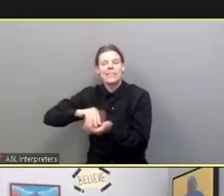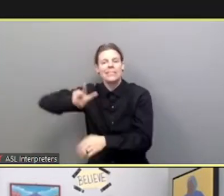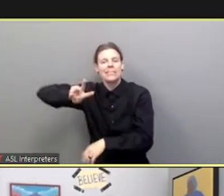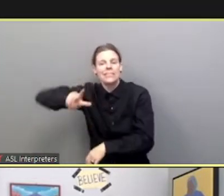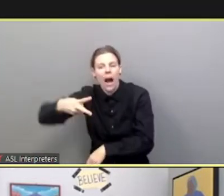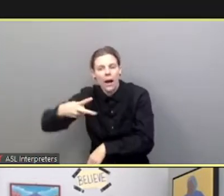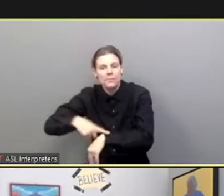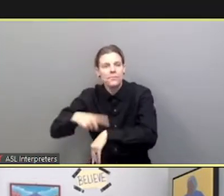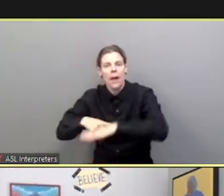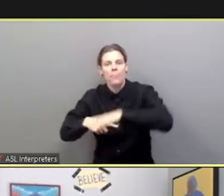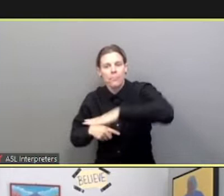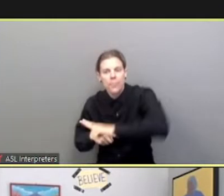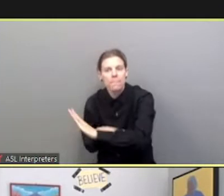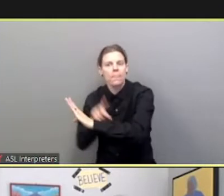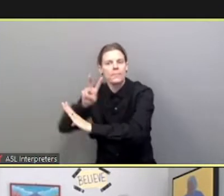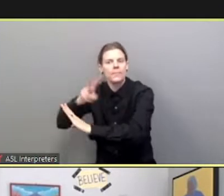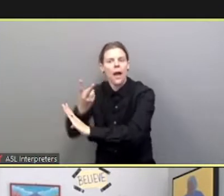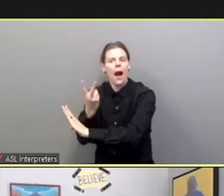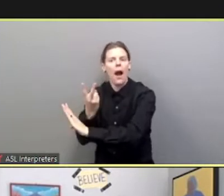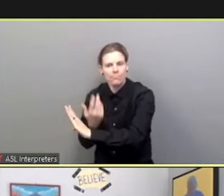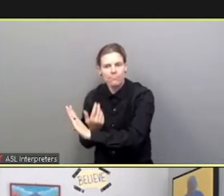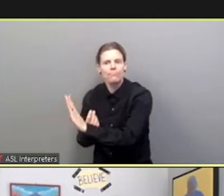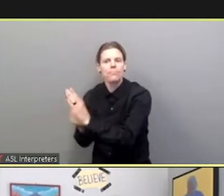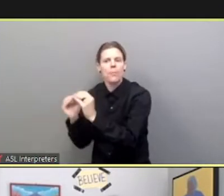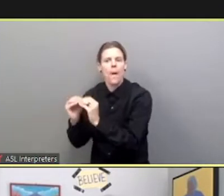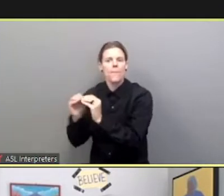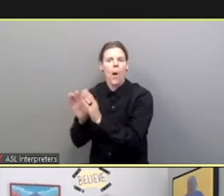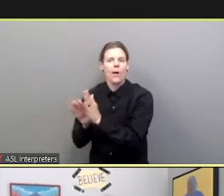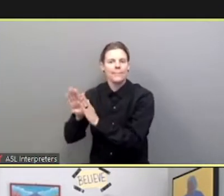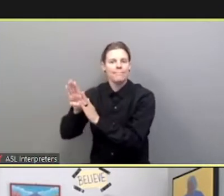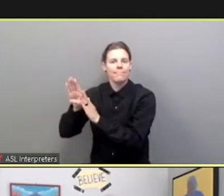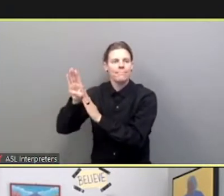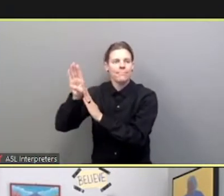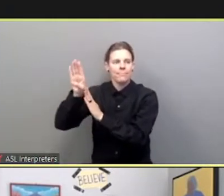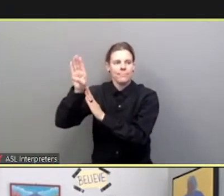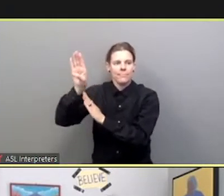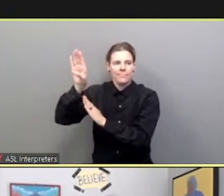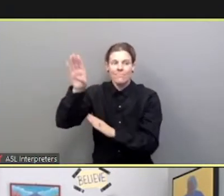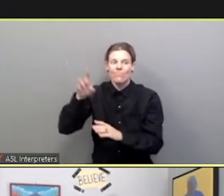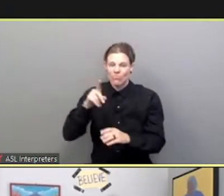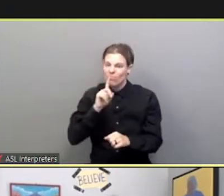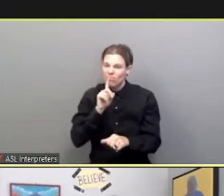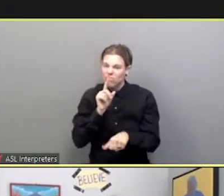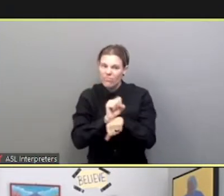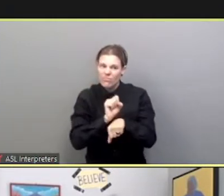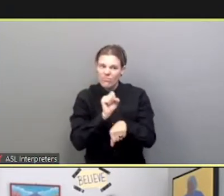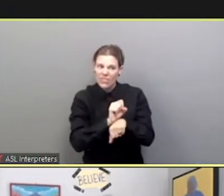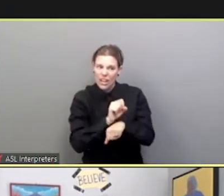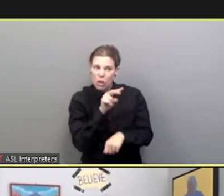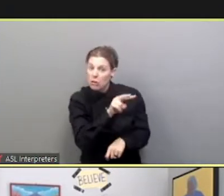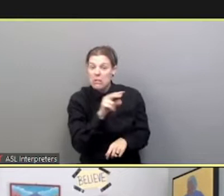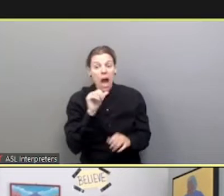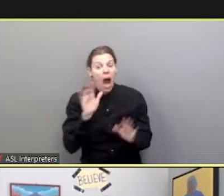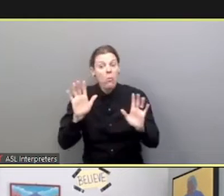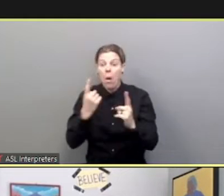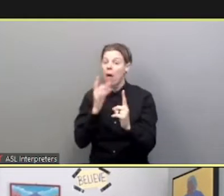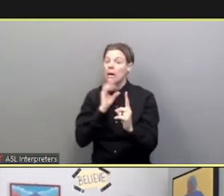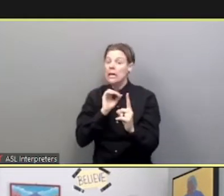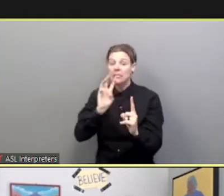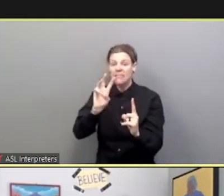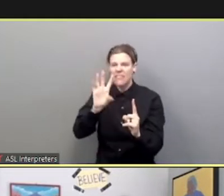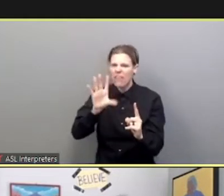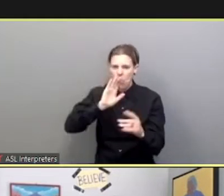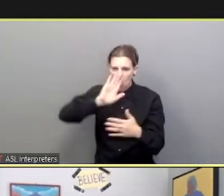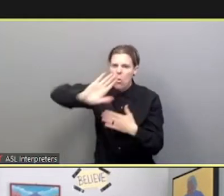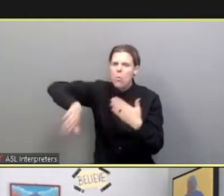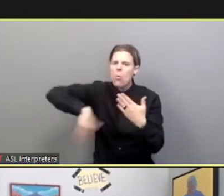overs are increasing. And actually, in fact, all groups are increasing in age groups, but the 65 and overs are